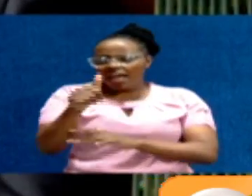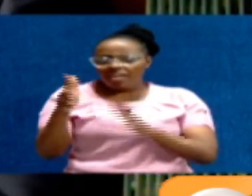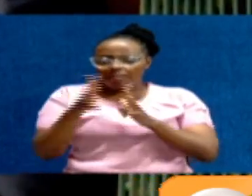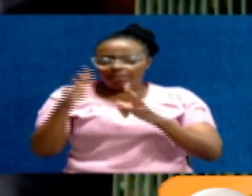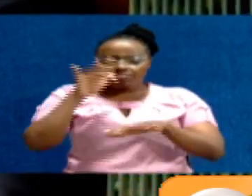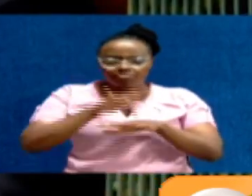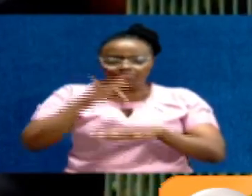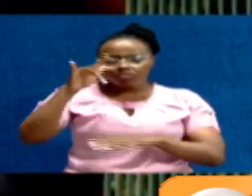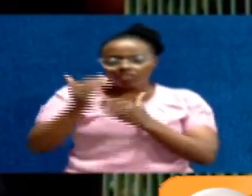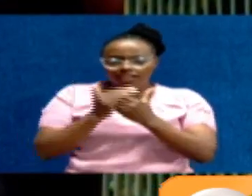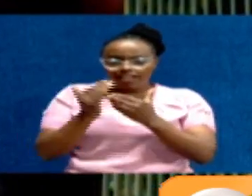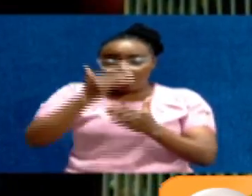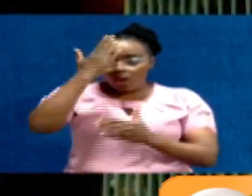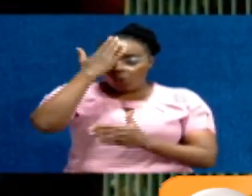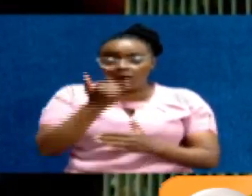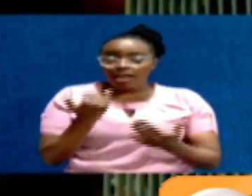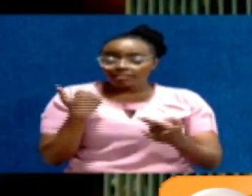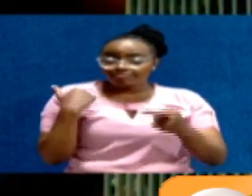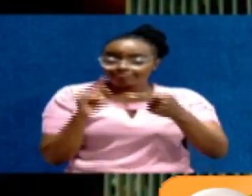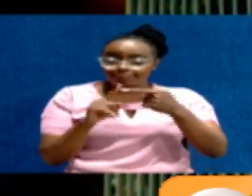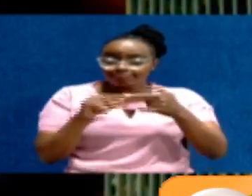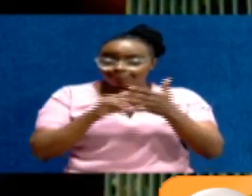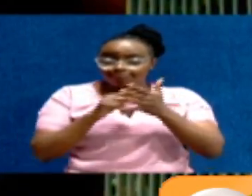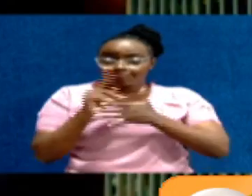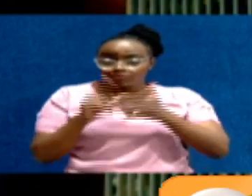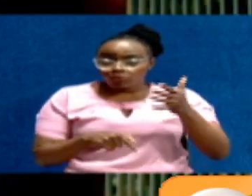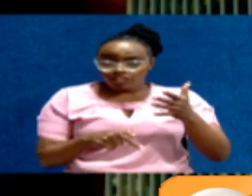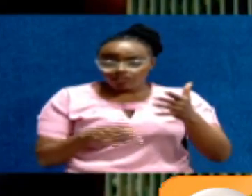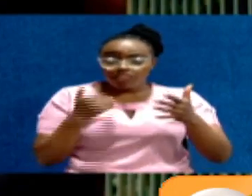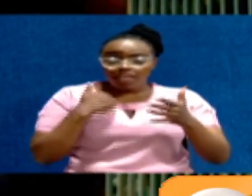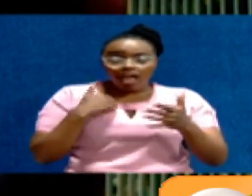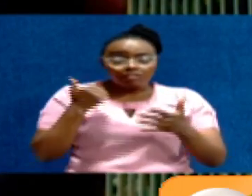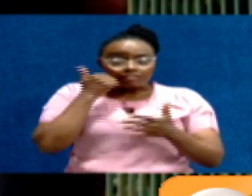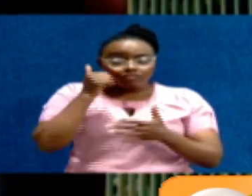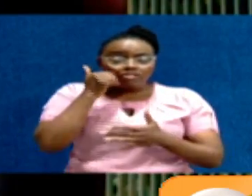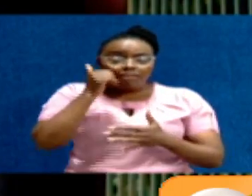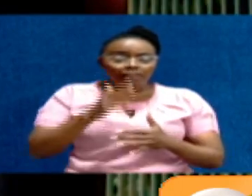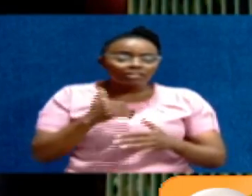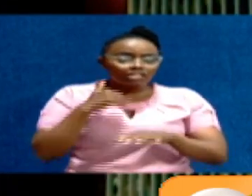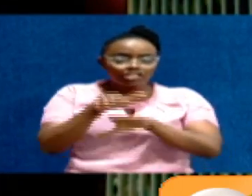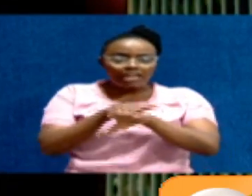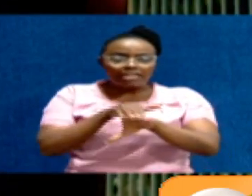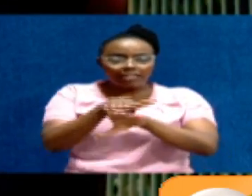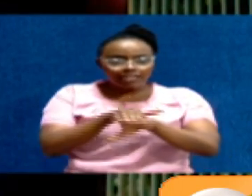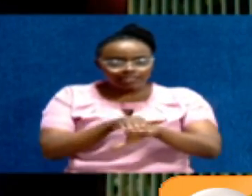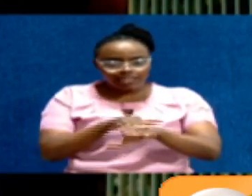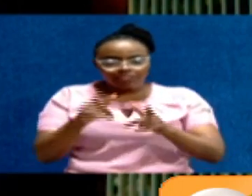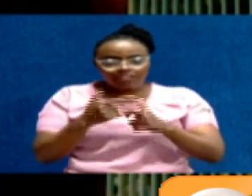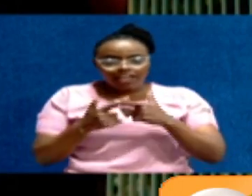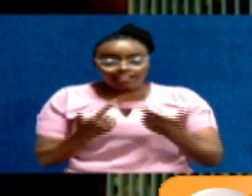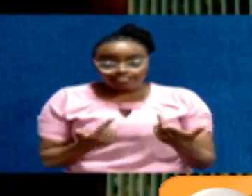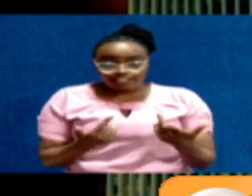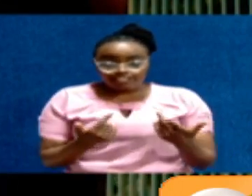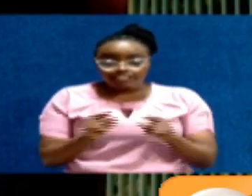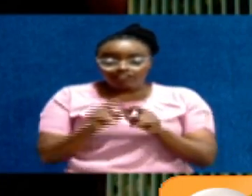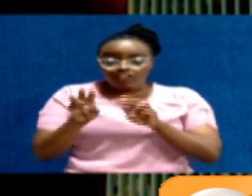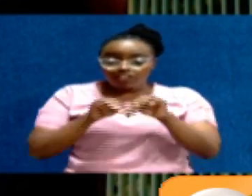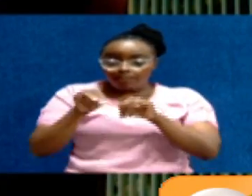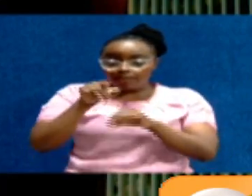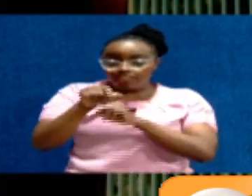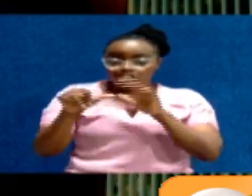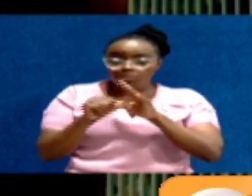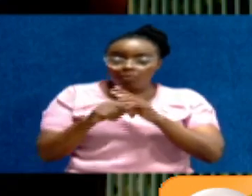huge implication on palliative care, because number one, it means that the diagnosis for this patient is delayed. So in terms of